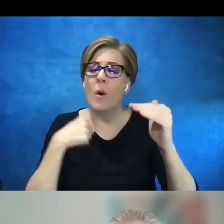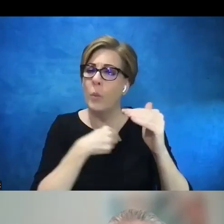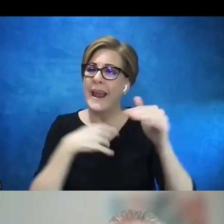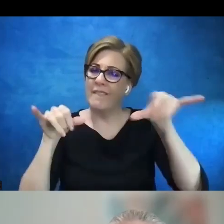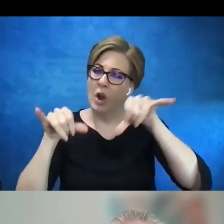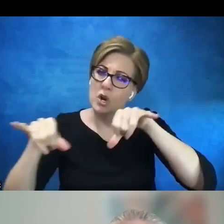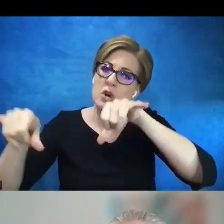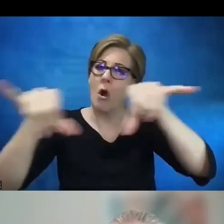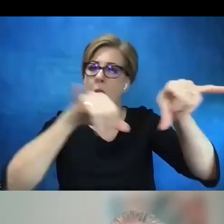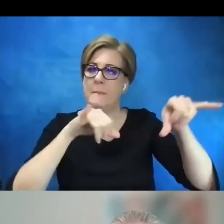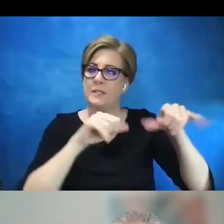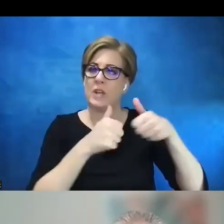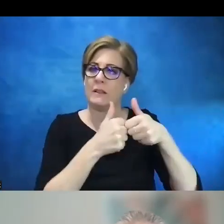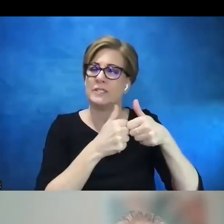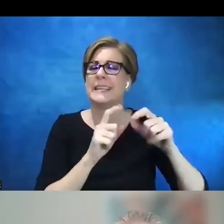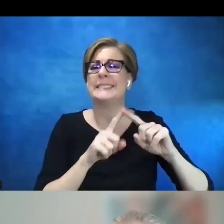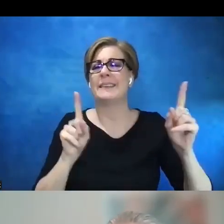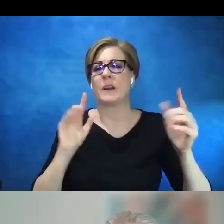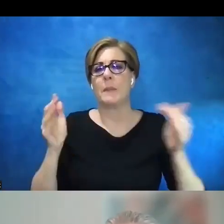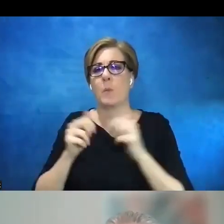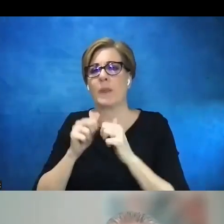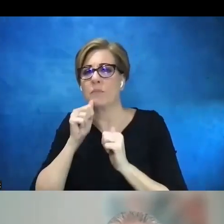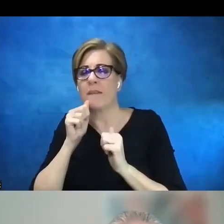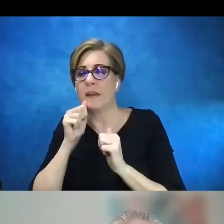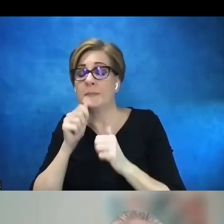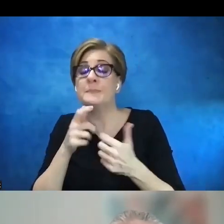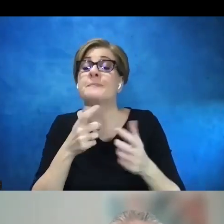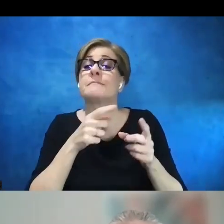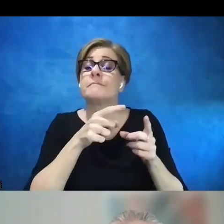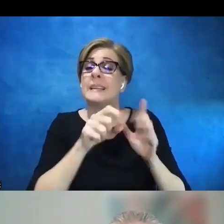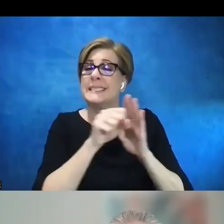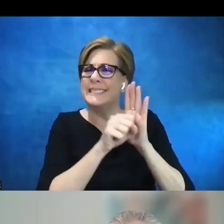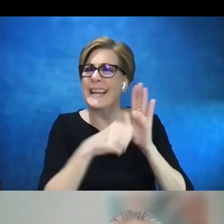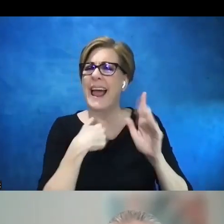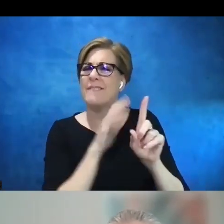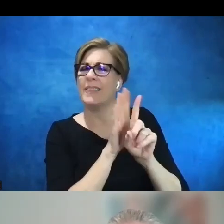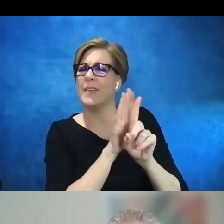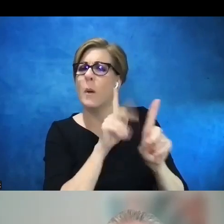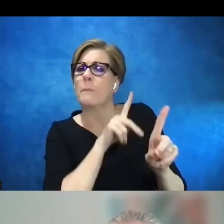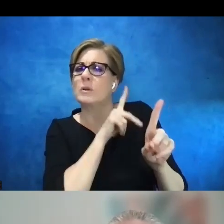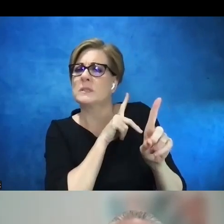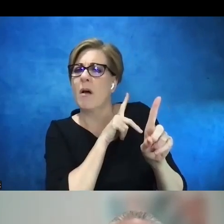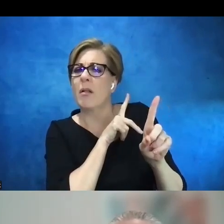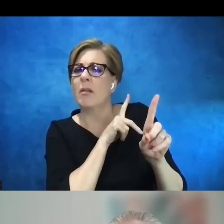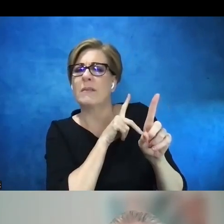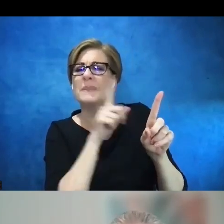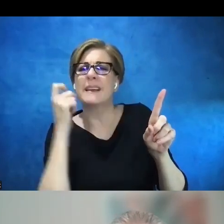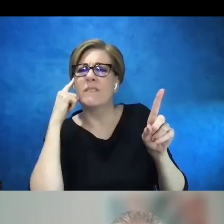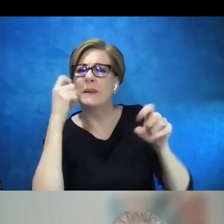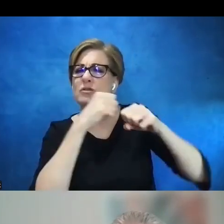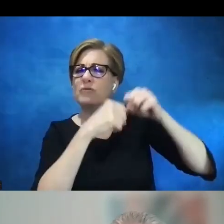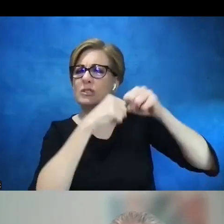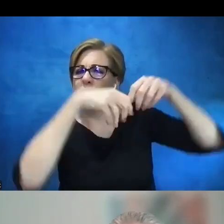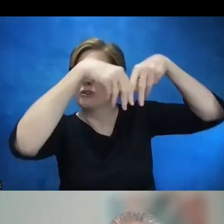private sector. One is that states have a personnel cabinet or some other kind of government structure that there